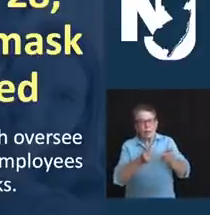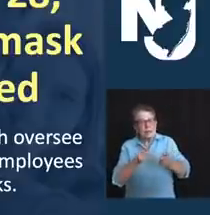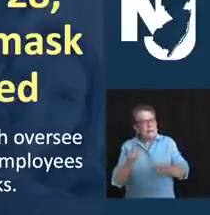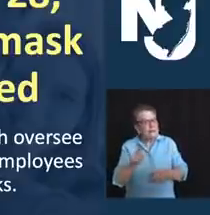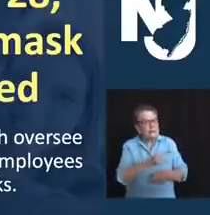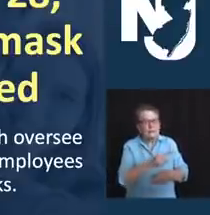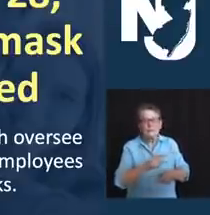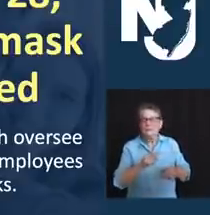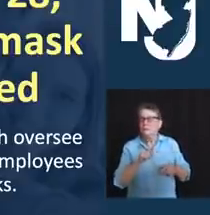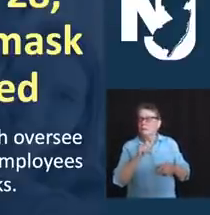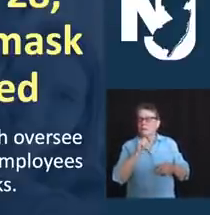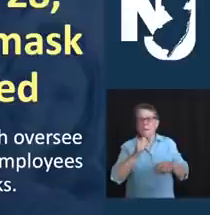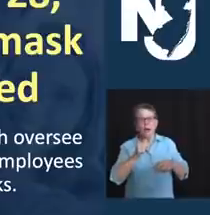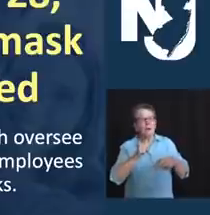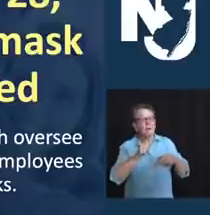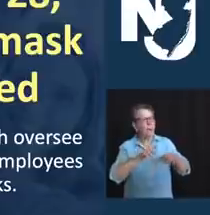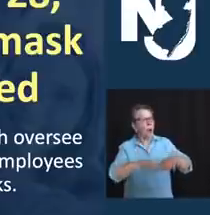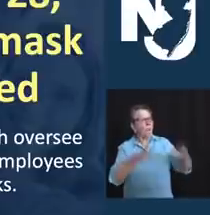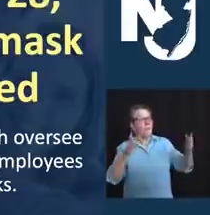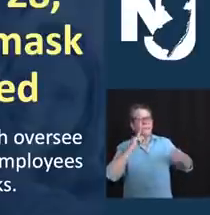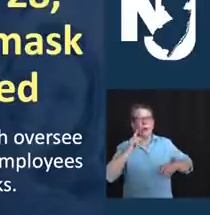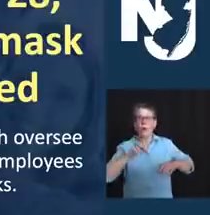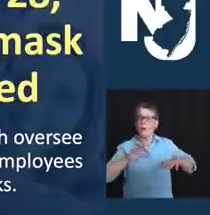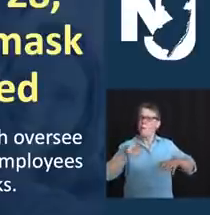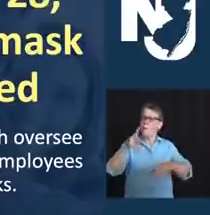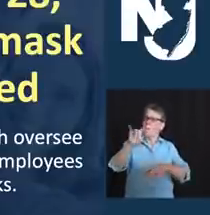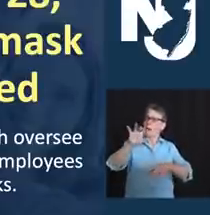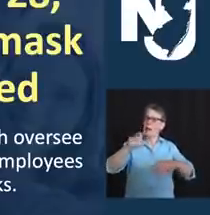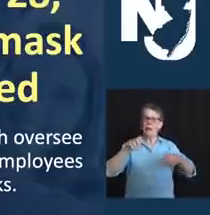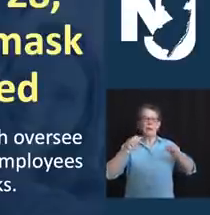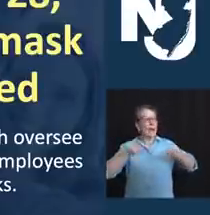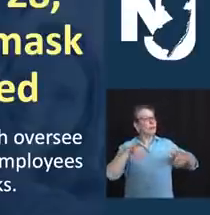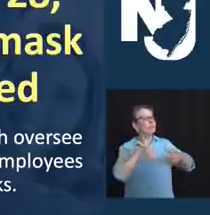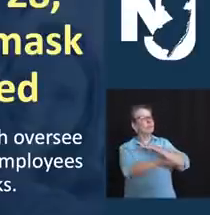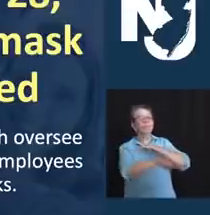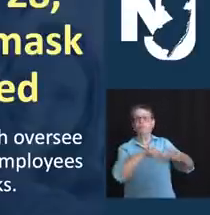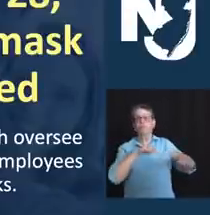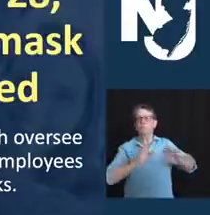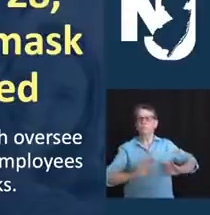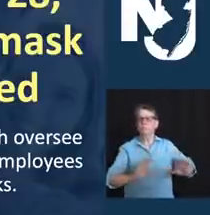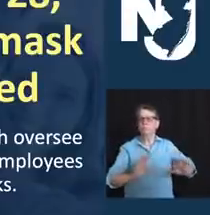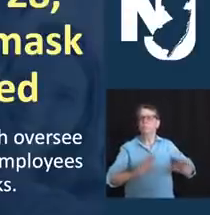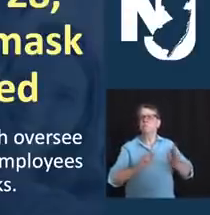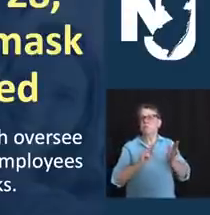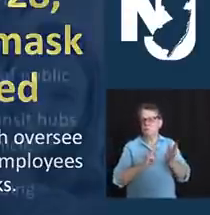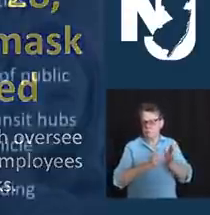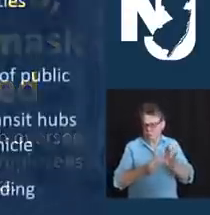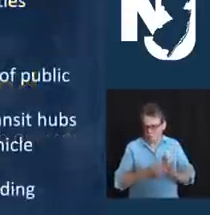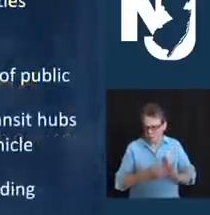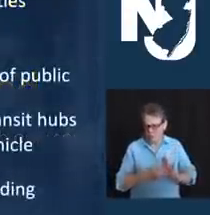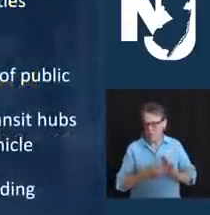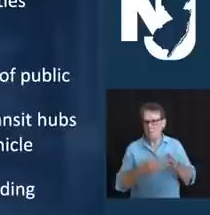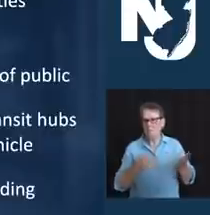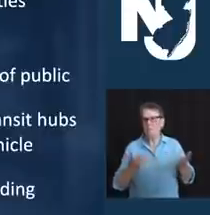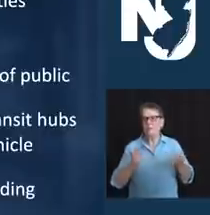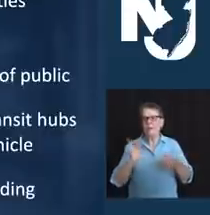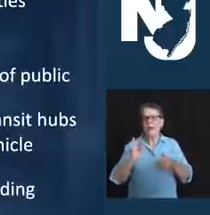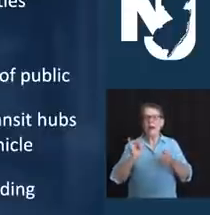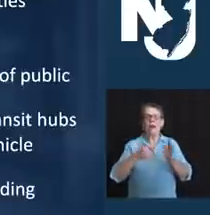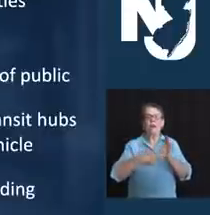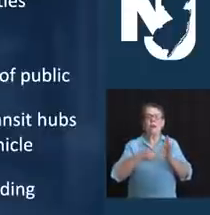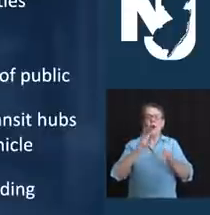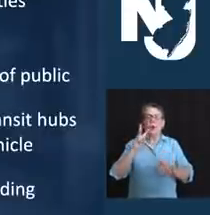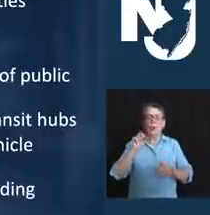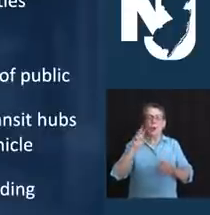safety protocols. That would be, for instance, a warehouse. As recommended by the CDC, there